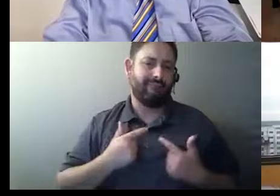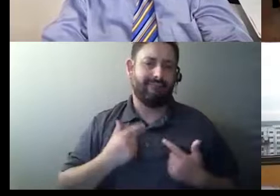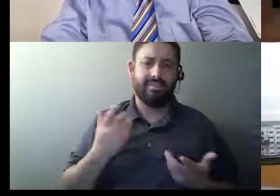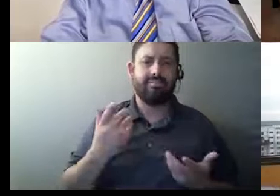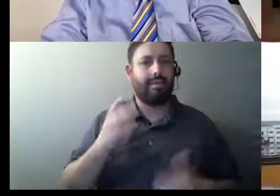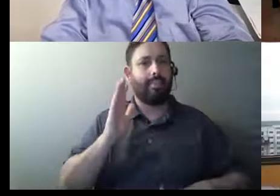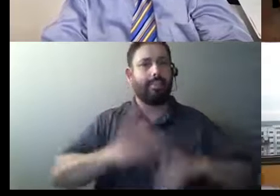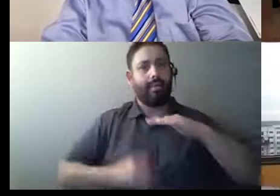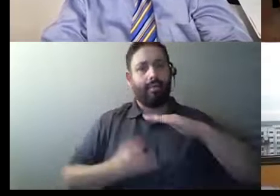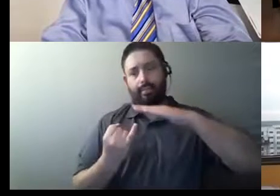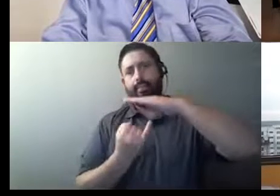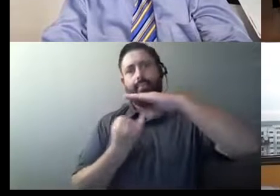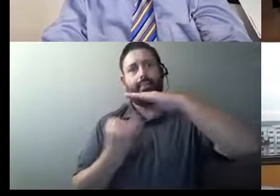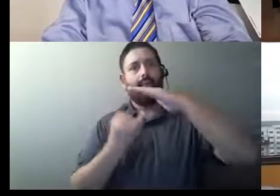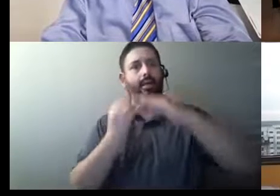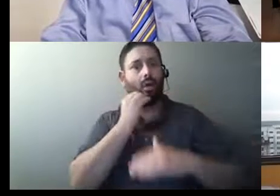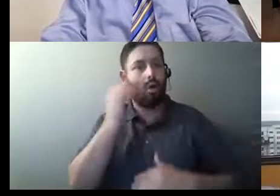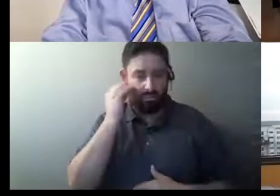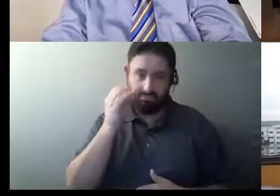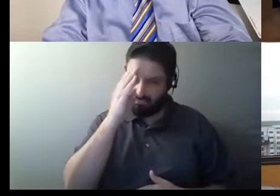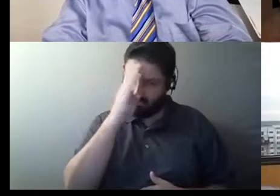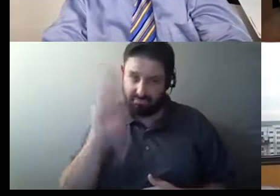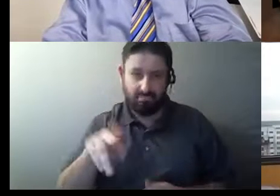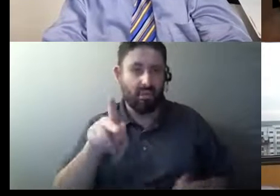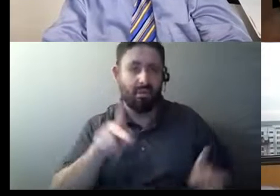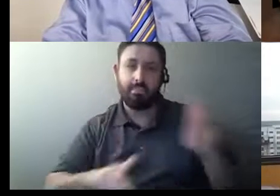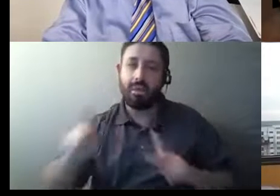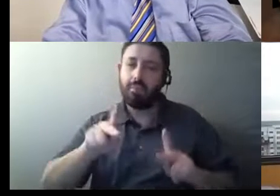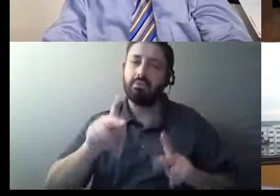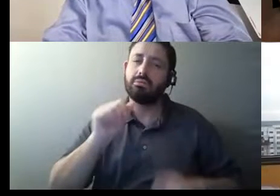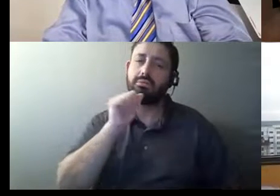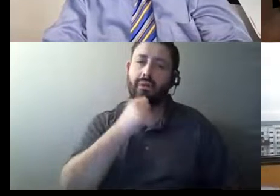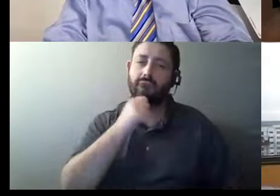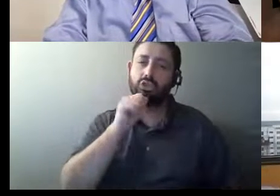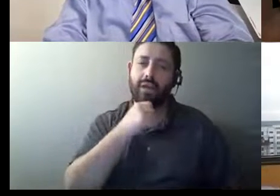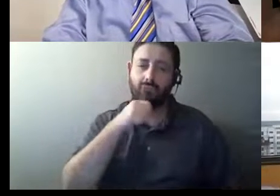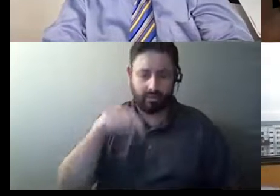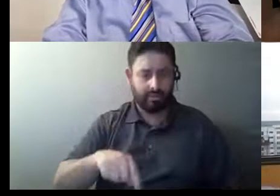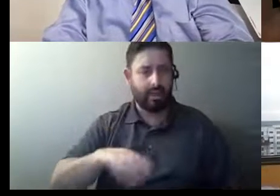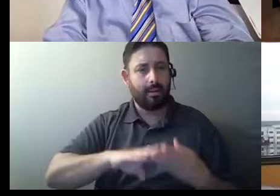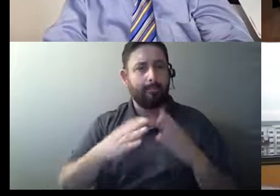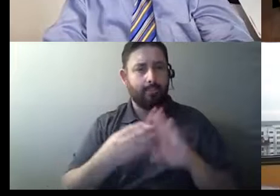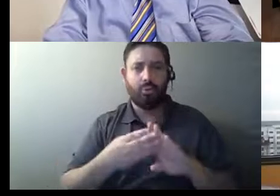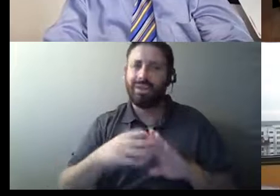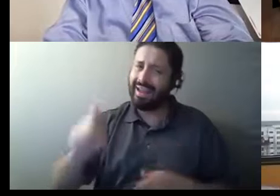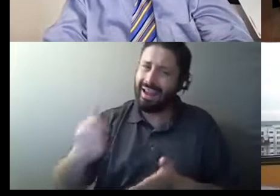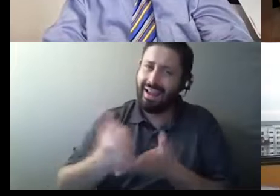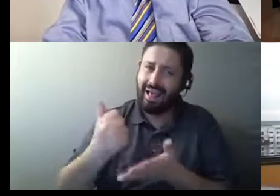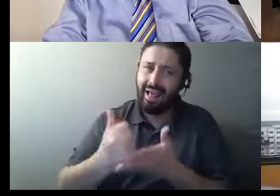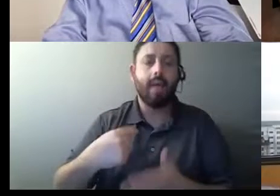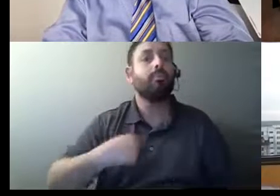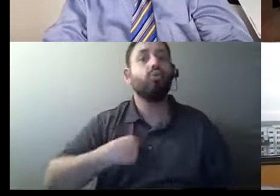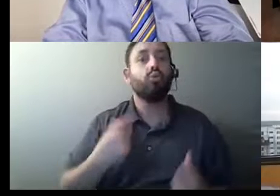There are people suffering in the community that need help, and I would reach out to